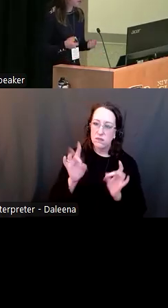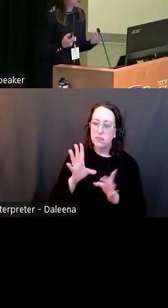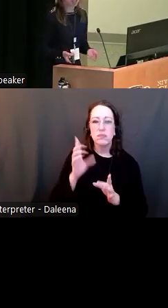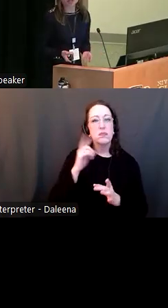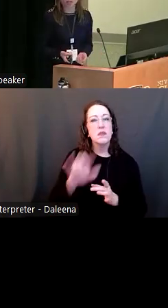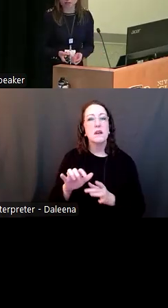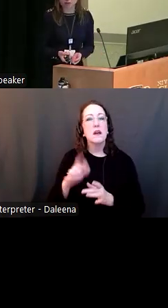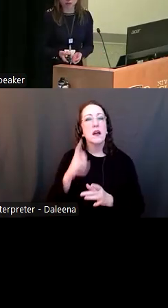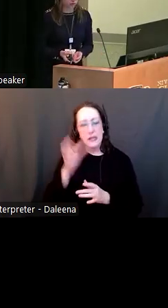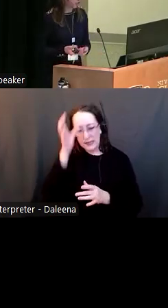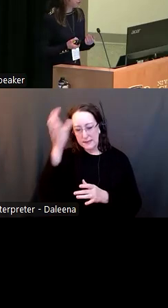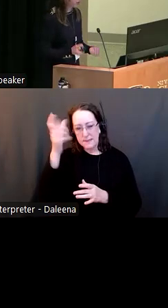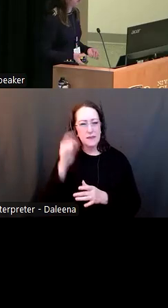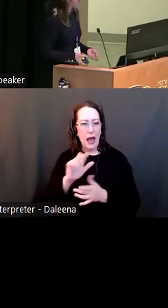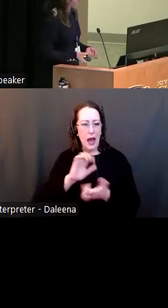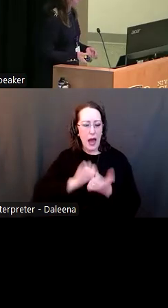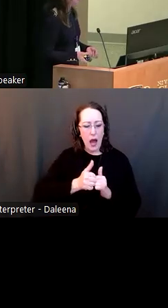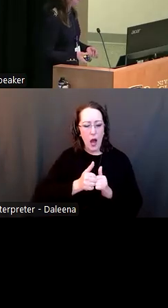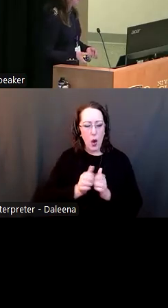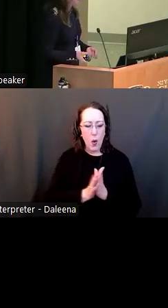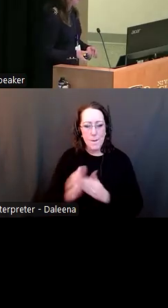their motivation system should work.